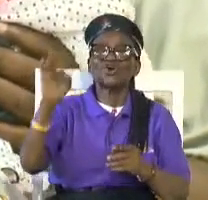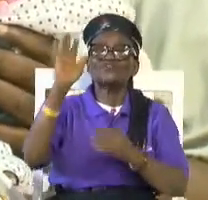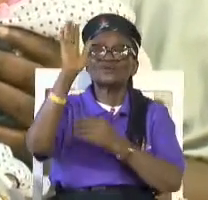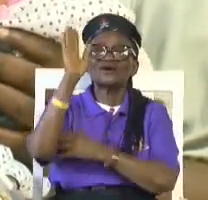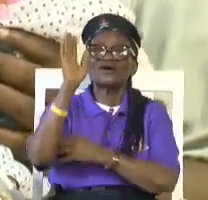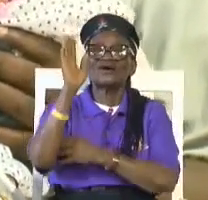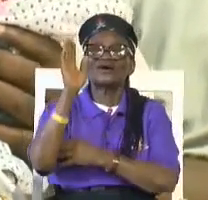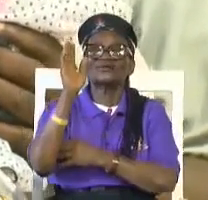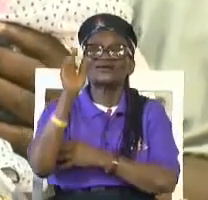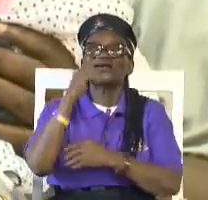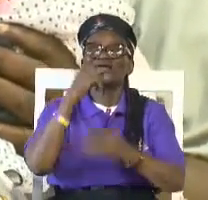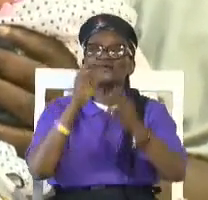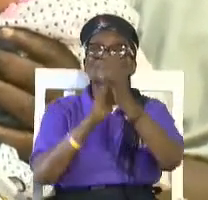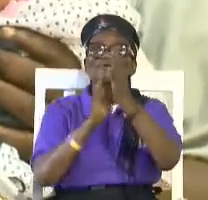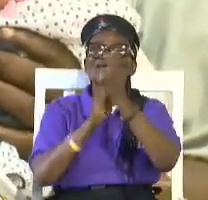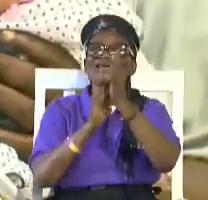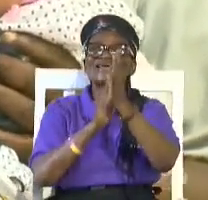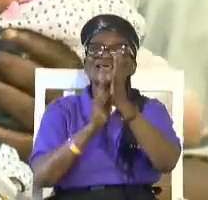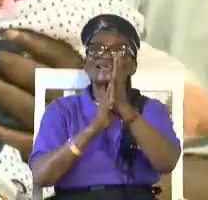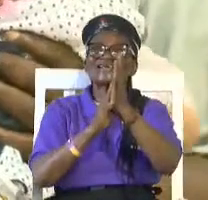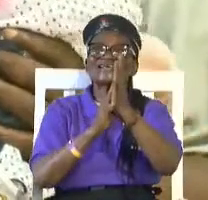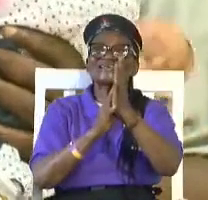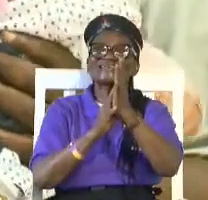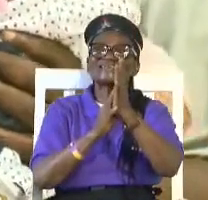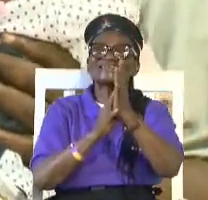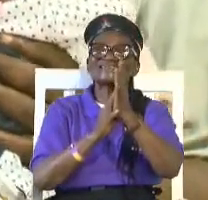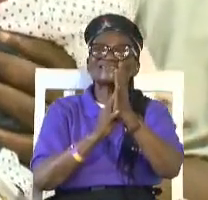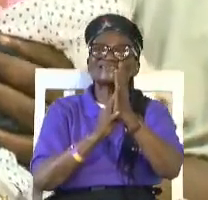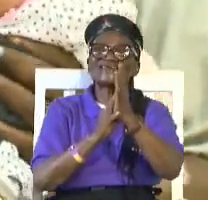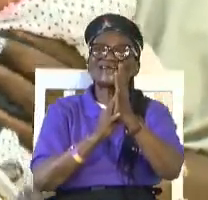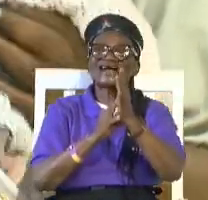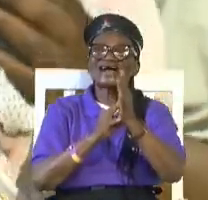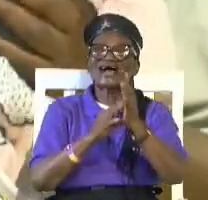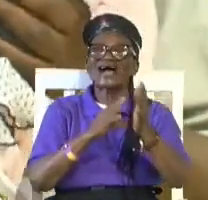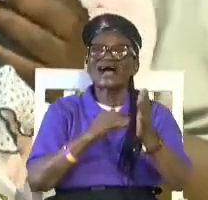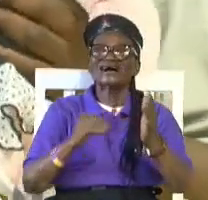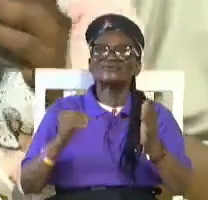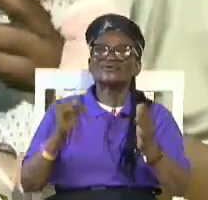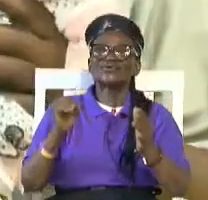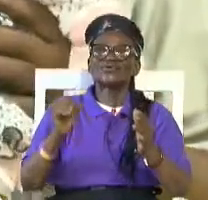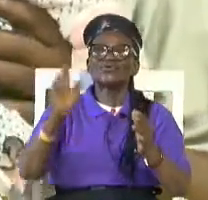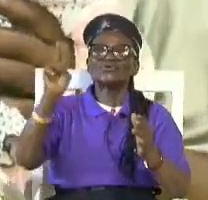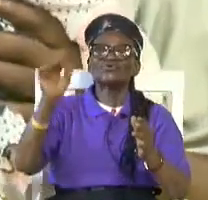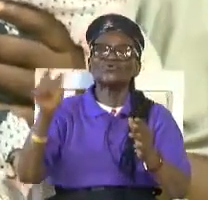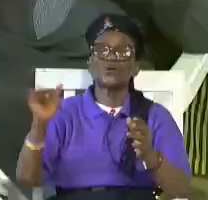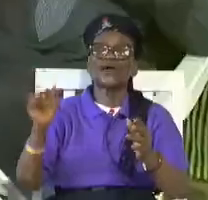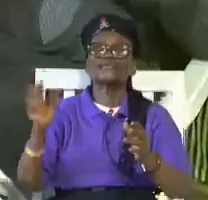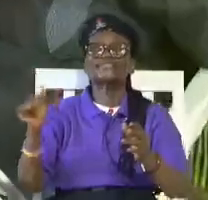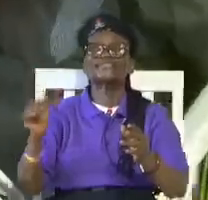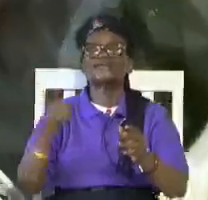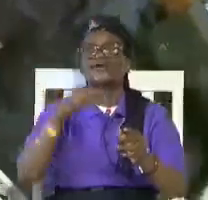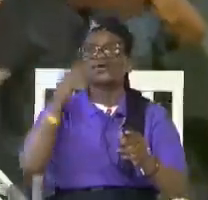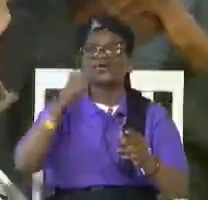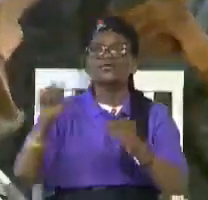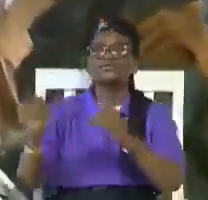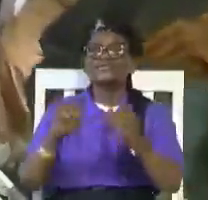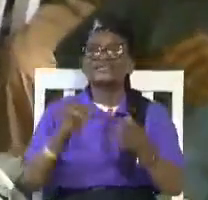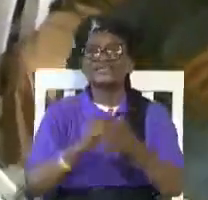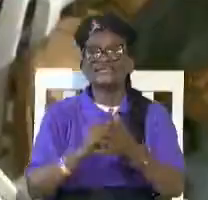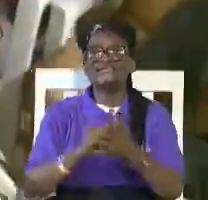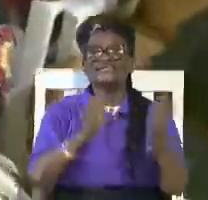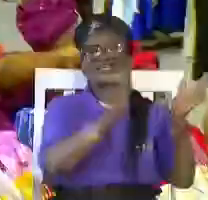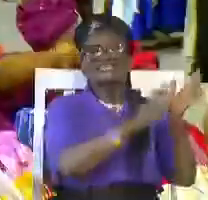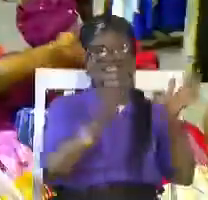Praise Deborah. Eso Sasere Oluwani. Who did it?